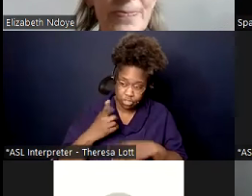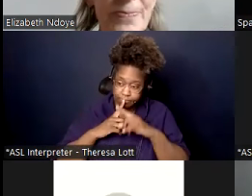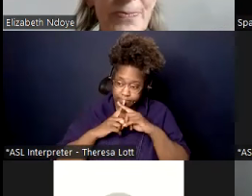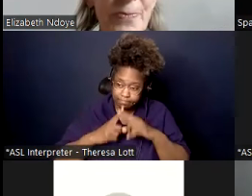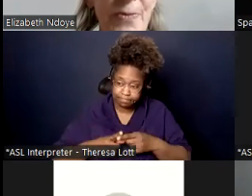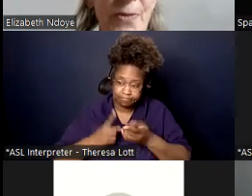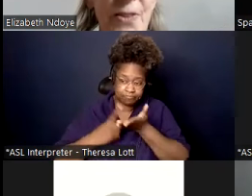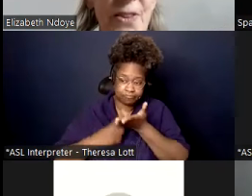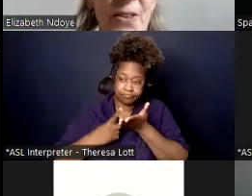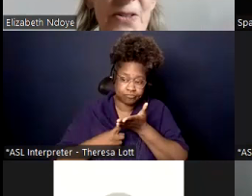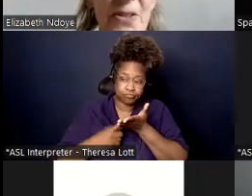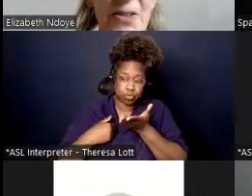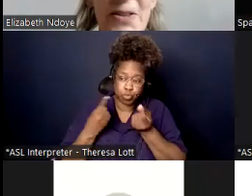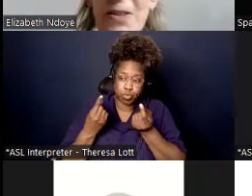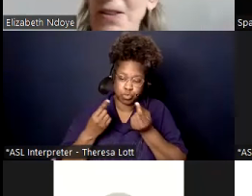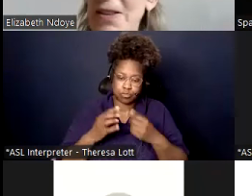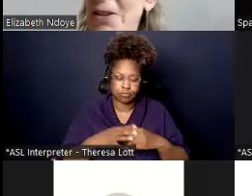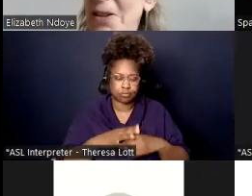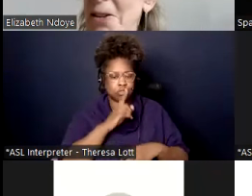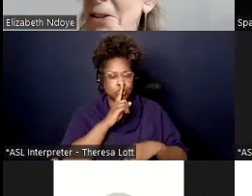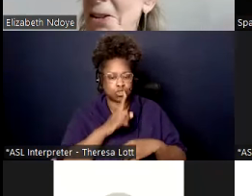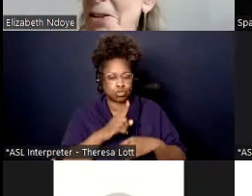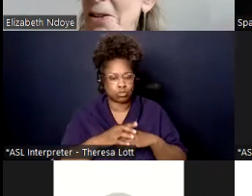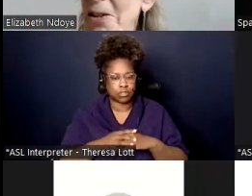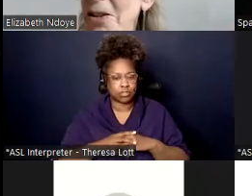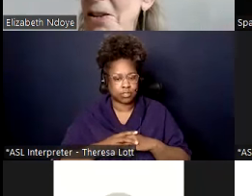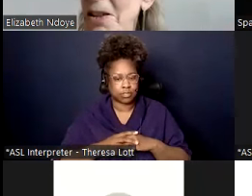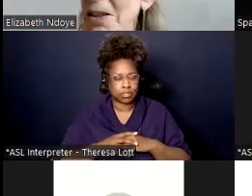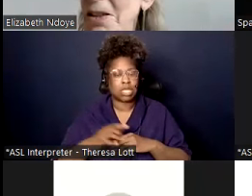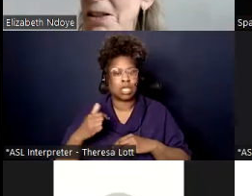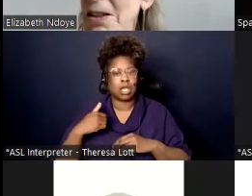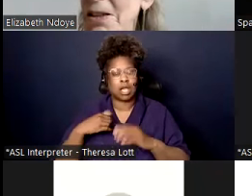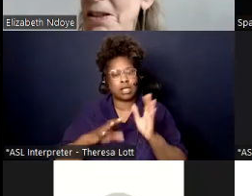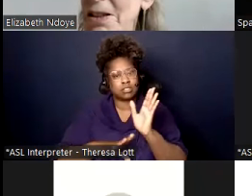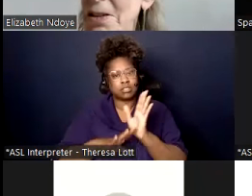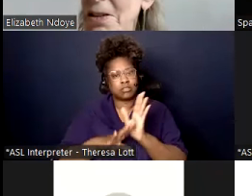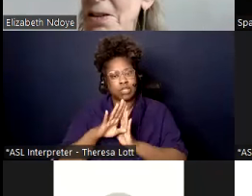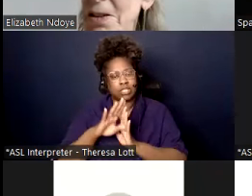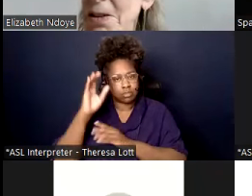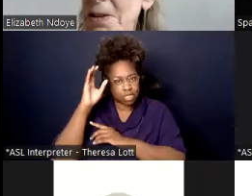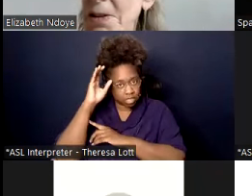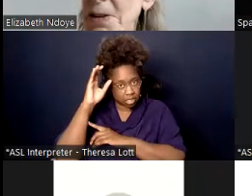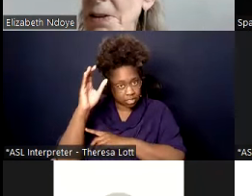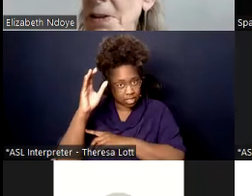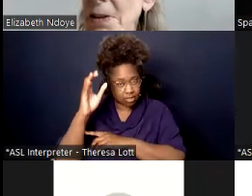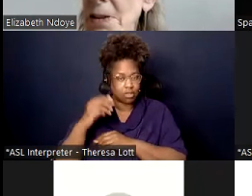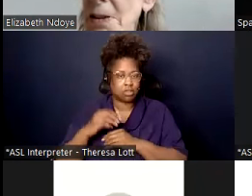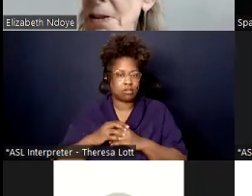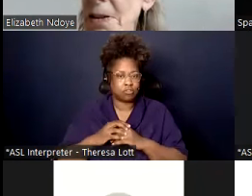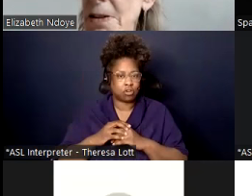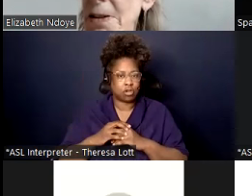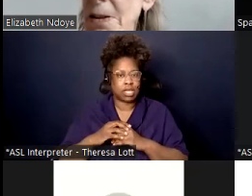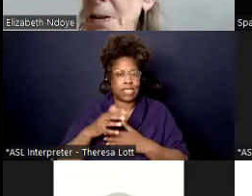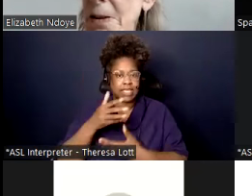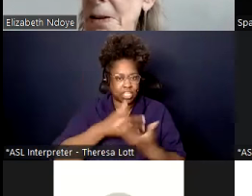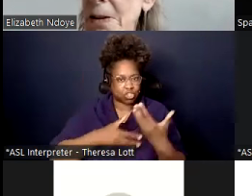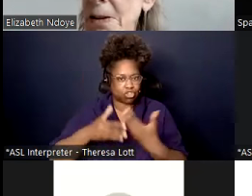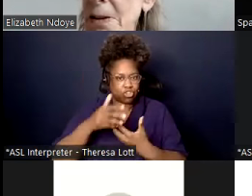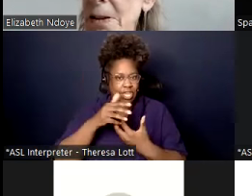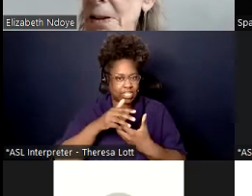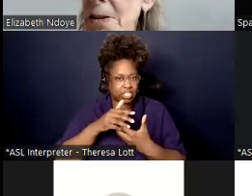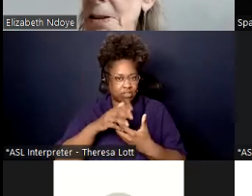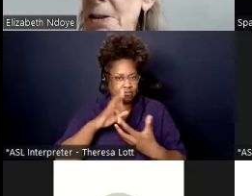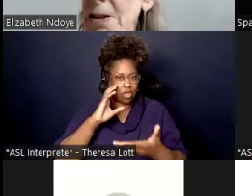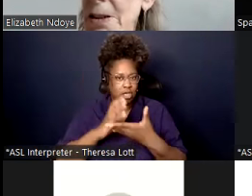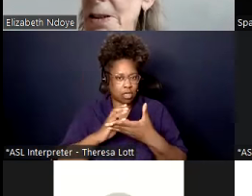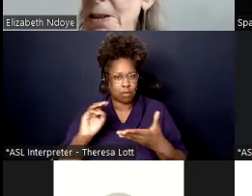on? Sure. So I've developed a concept for interactive murals that incorporate the faces and